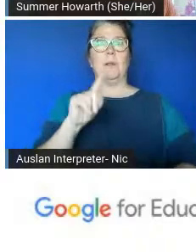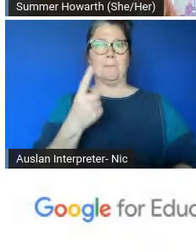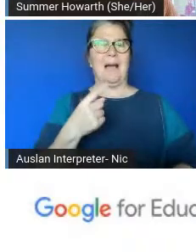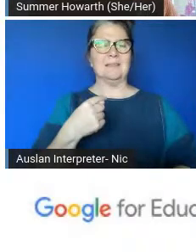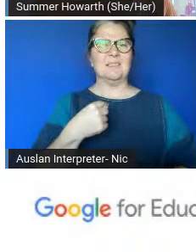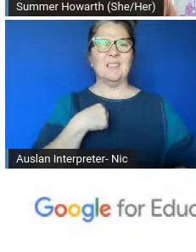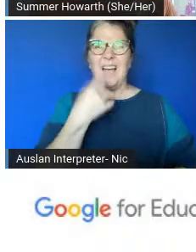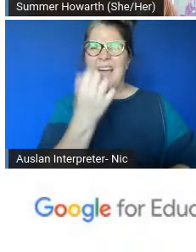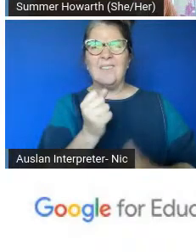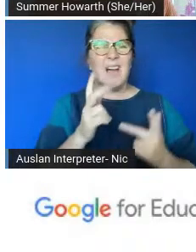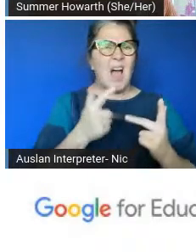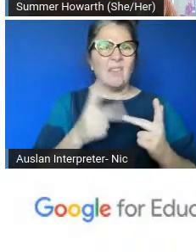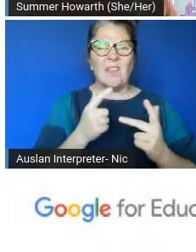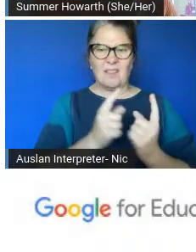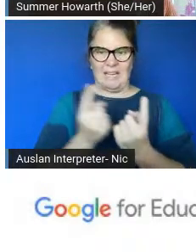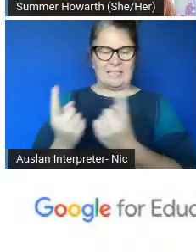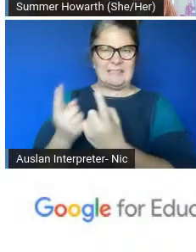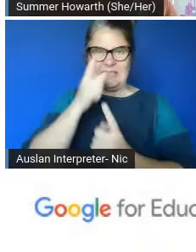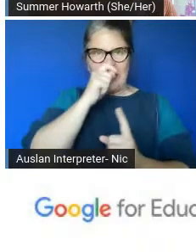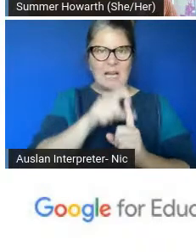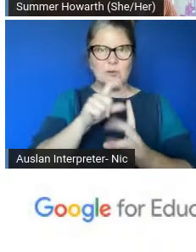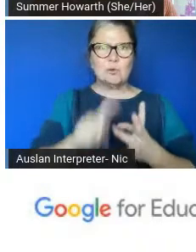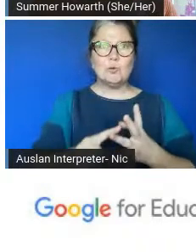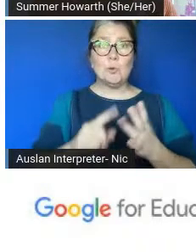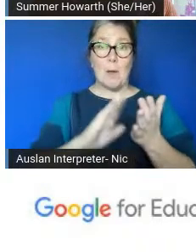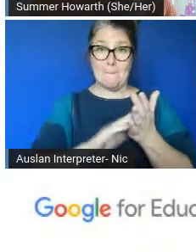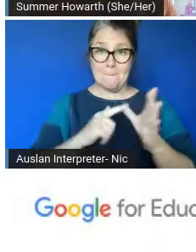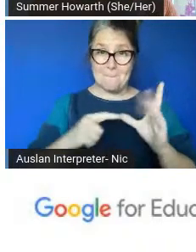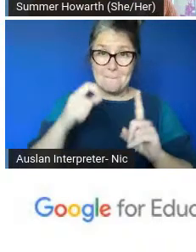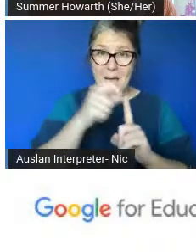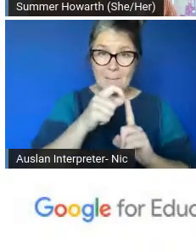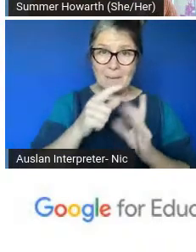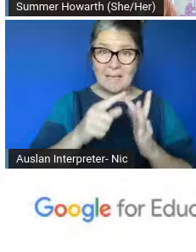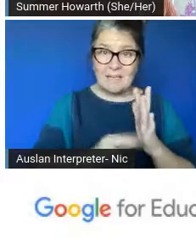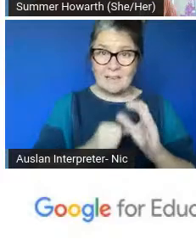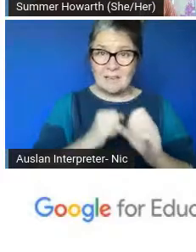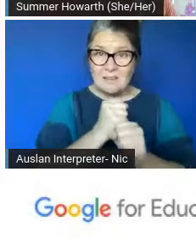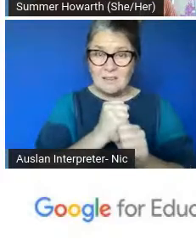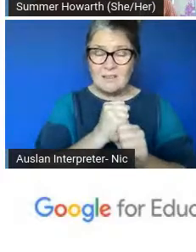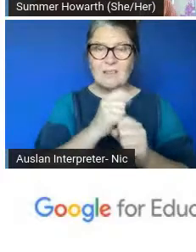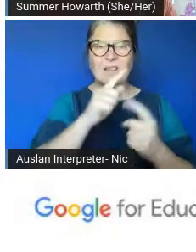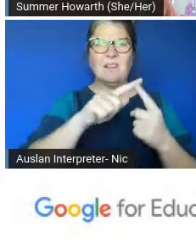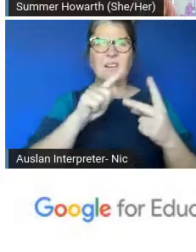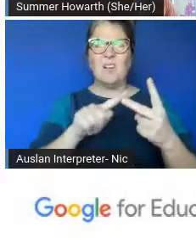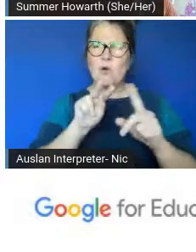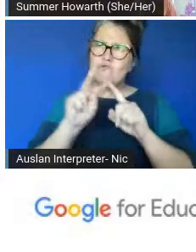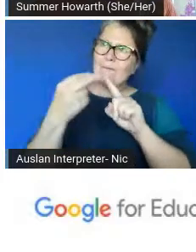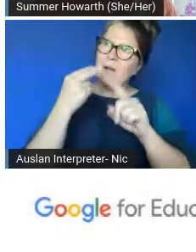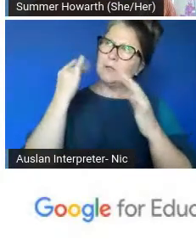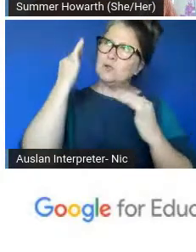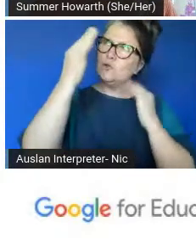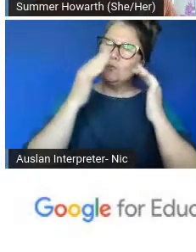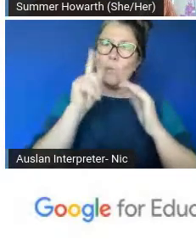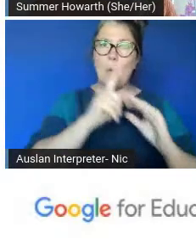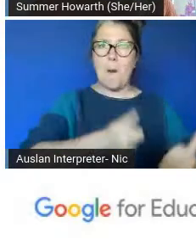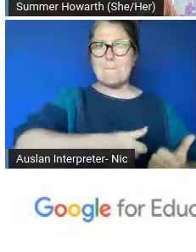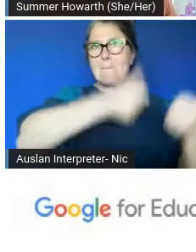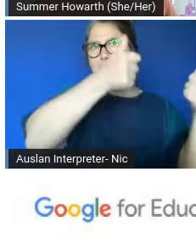mapping in here. There's reflection pieces in here, and it just like what went well, even better